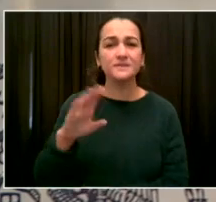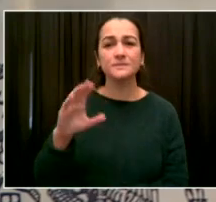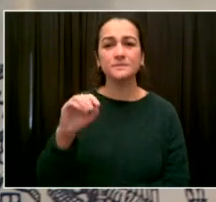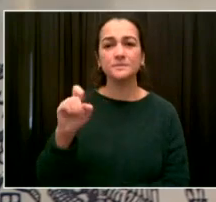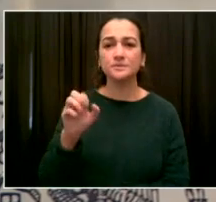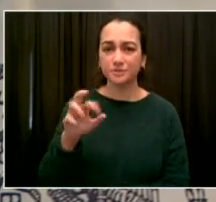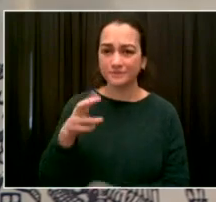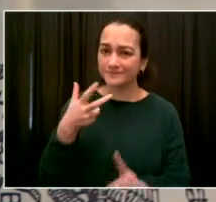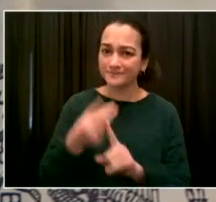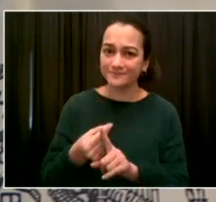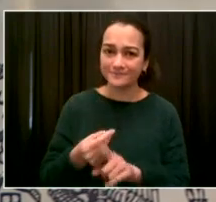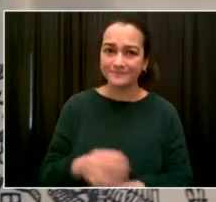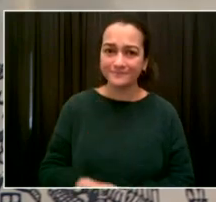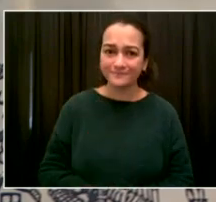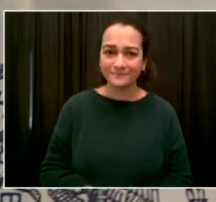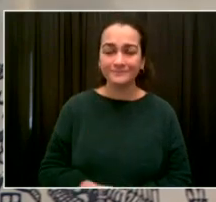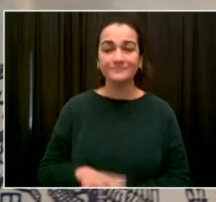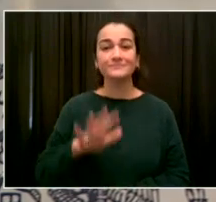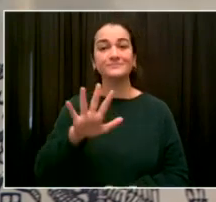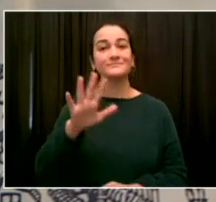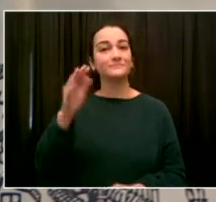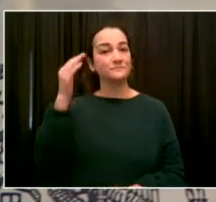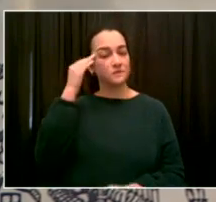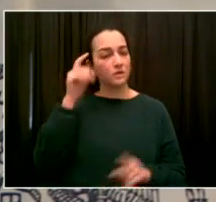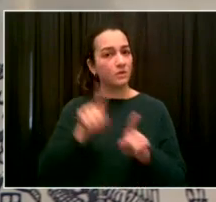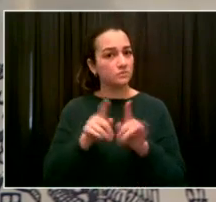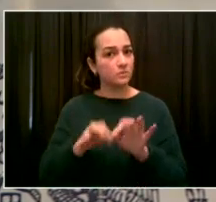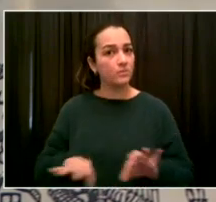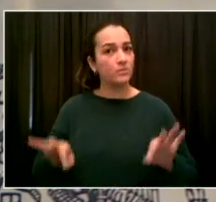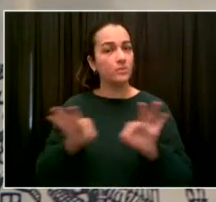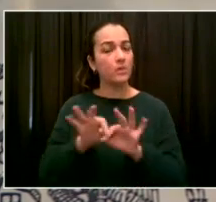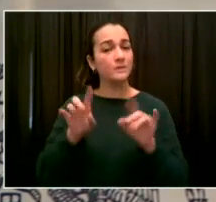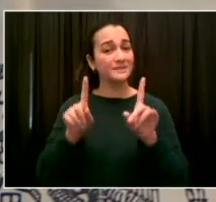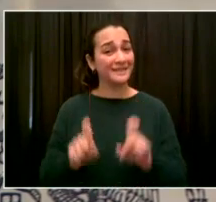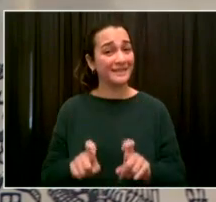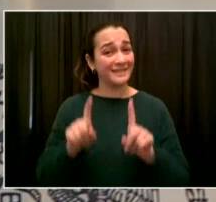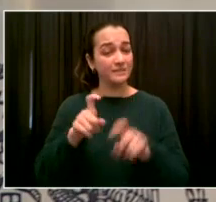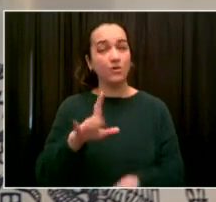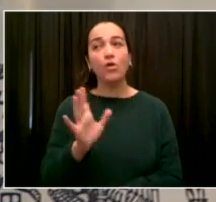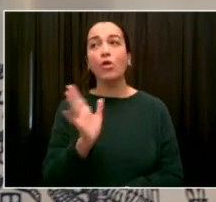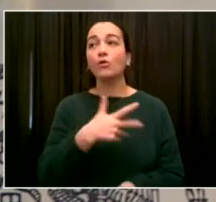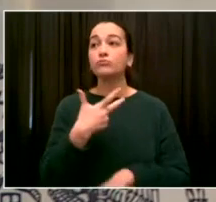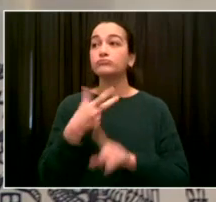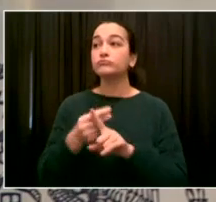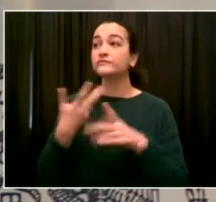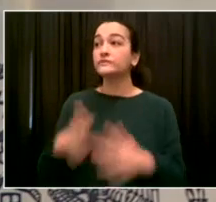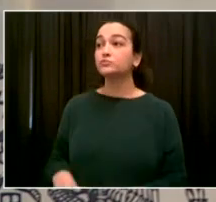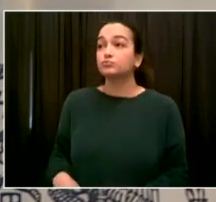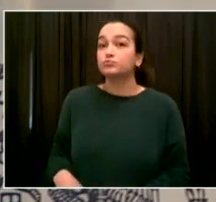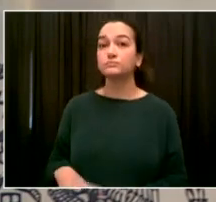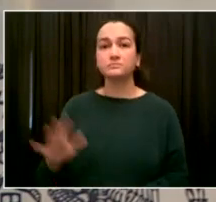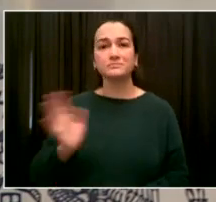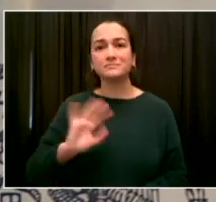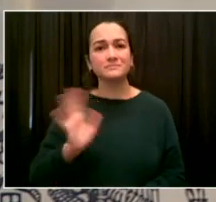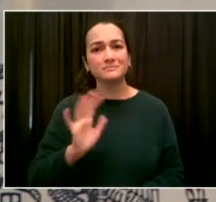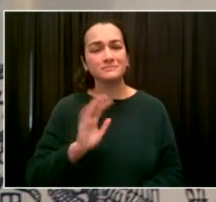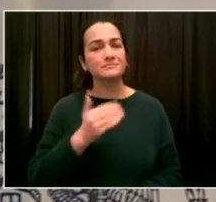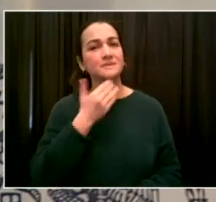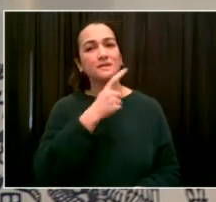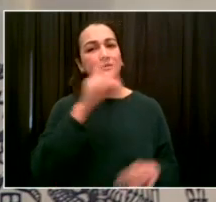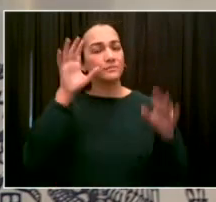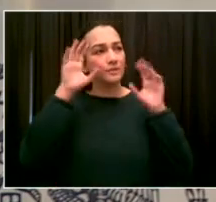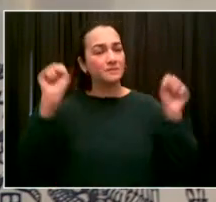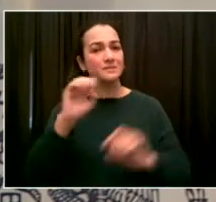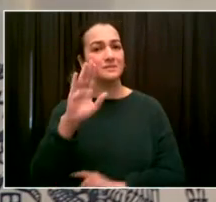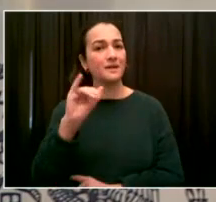Biden, who announced 500 million at-home tests that we sent around the country. We're going to get a lot of those. That's going to help a lot. But in the meantime,